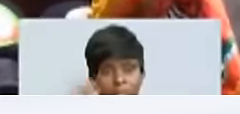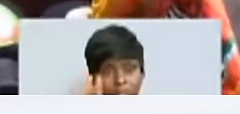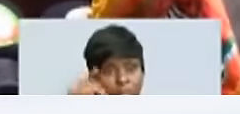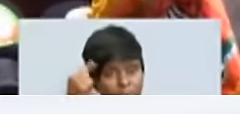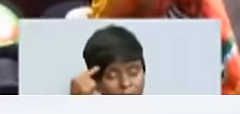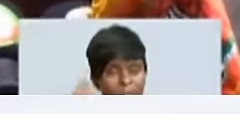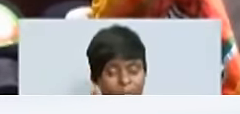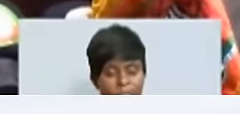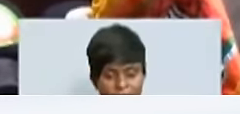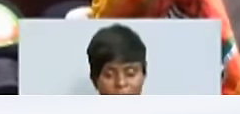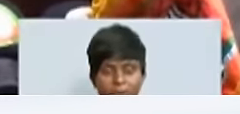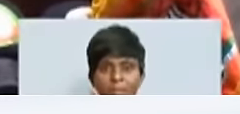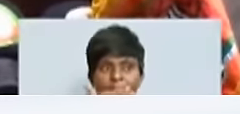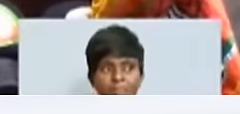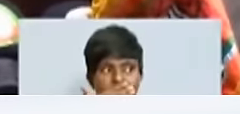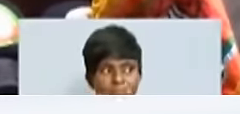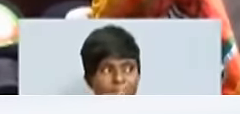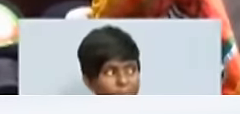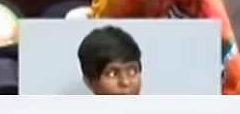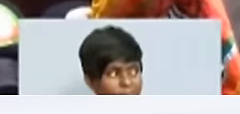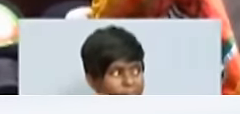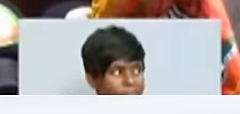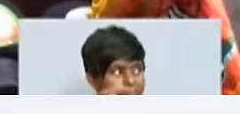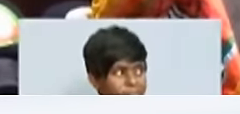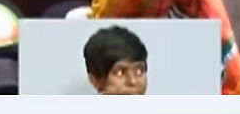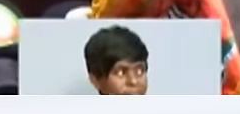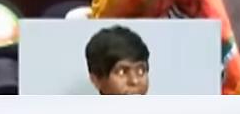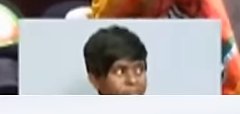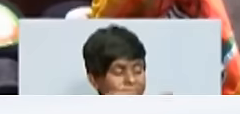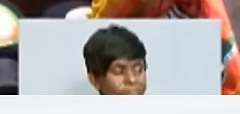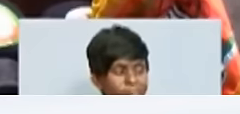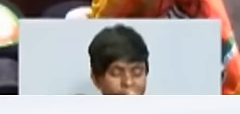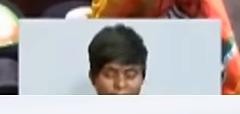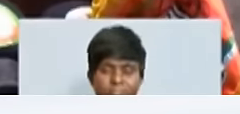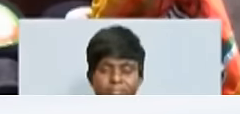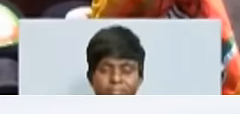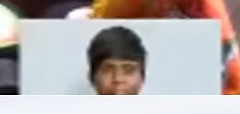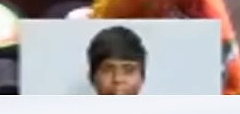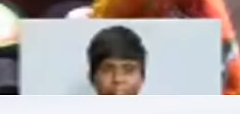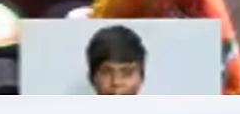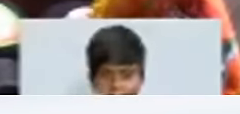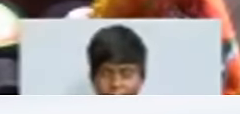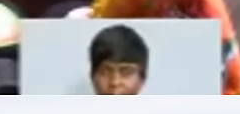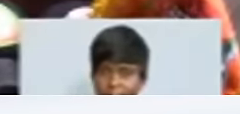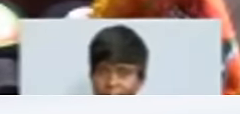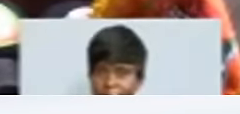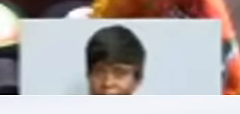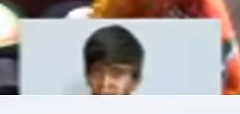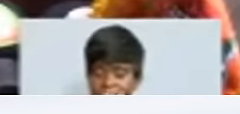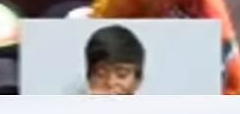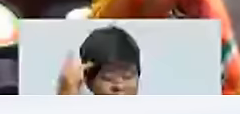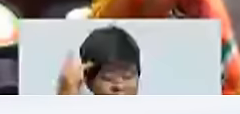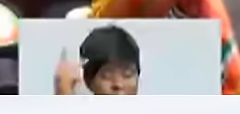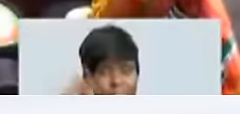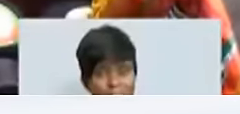government, we are committed to collaborating with all stakeholders, including political